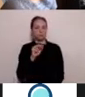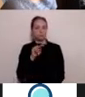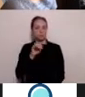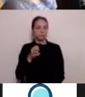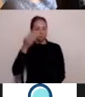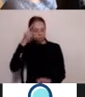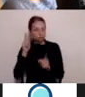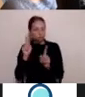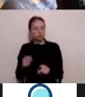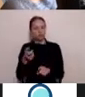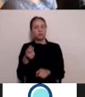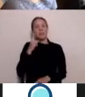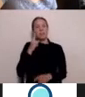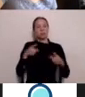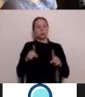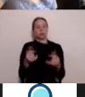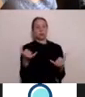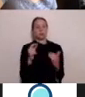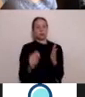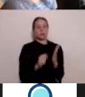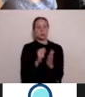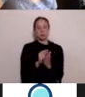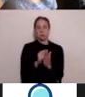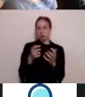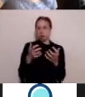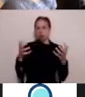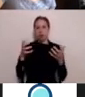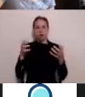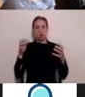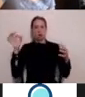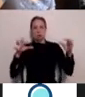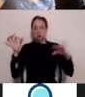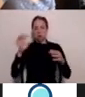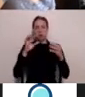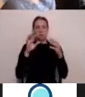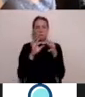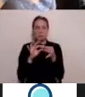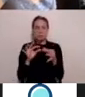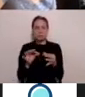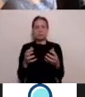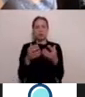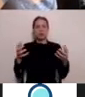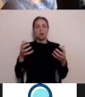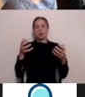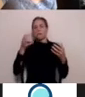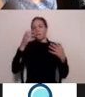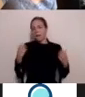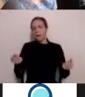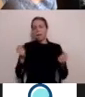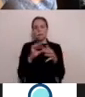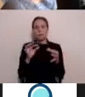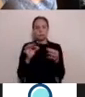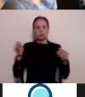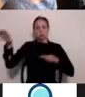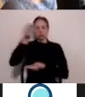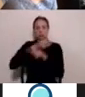I think during this time, there's a lot of fog of messages. Everyone's trying to communicate a lot of health messages out there at this point in time, so it's really hard to be